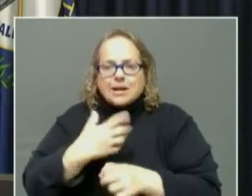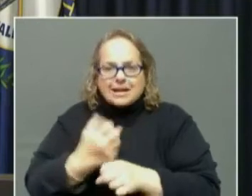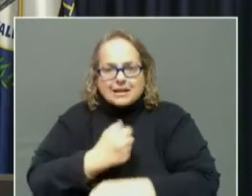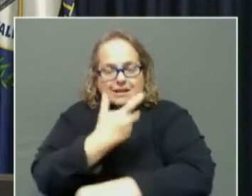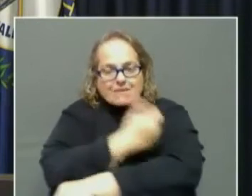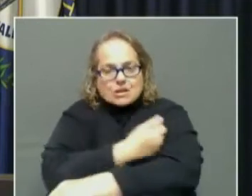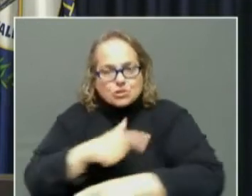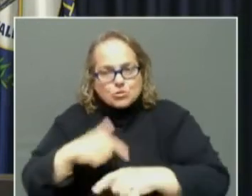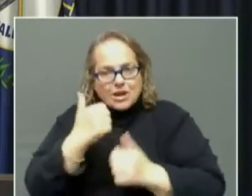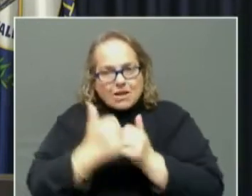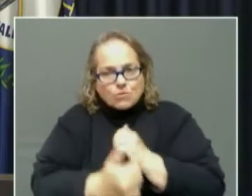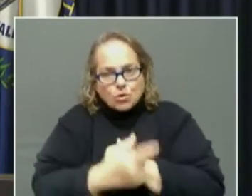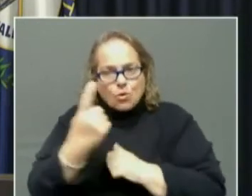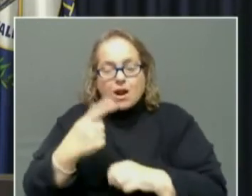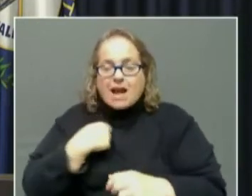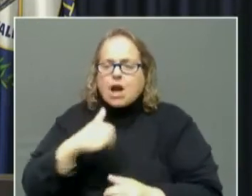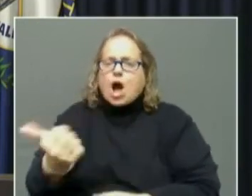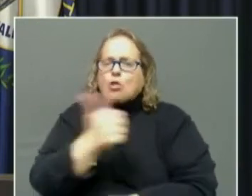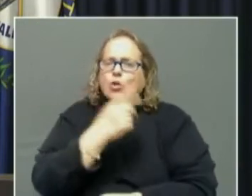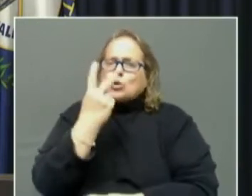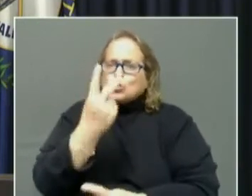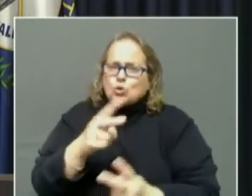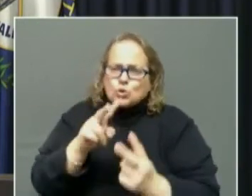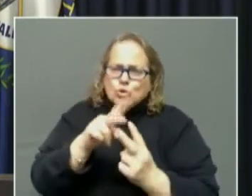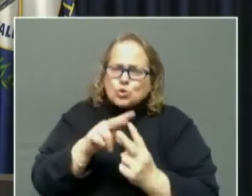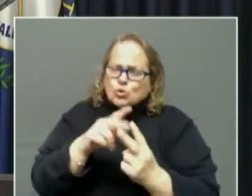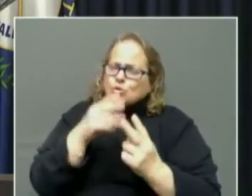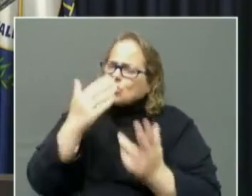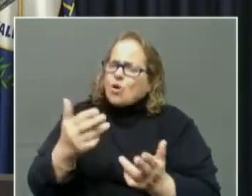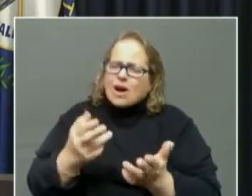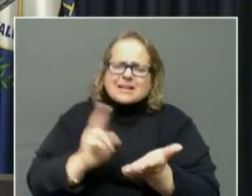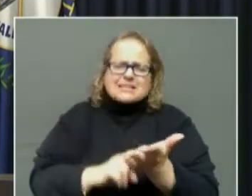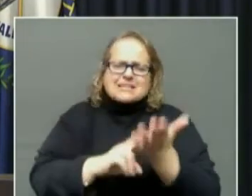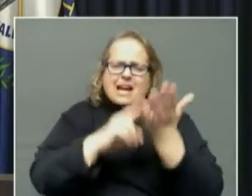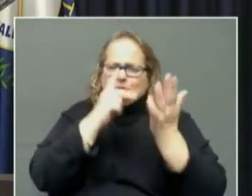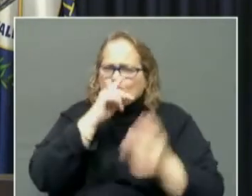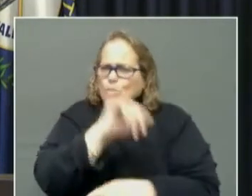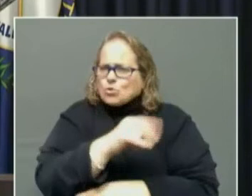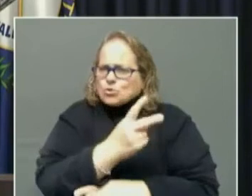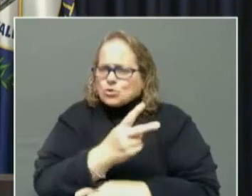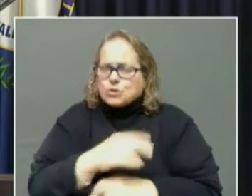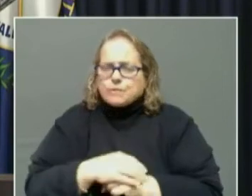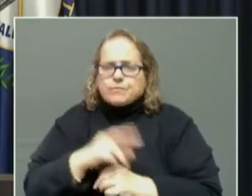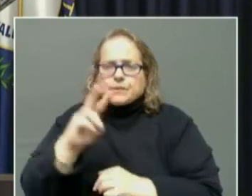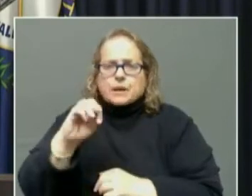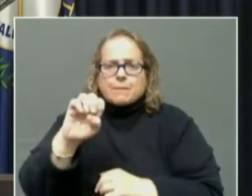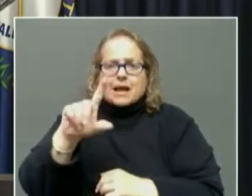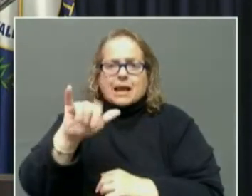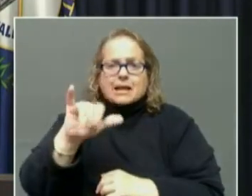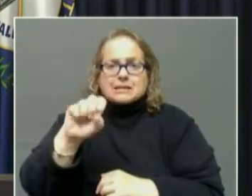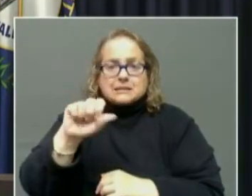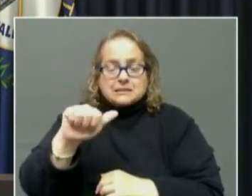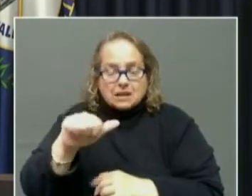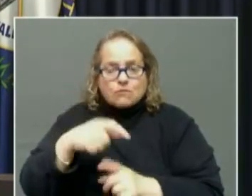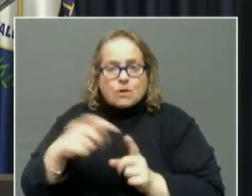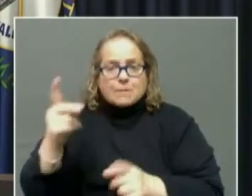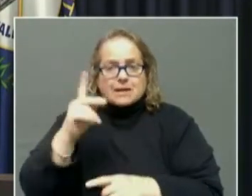there are 2 others out there. Go ahead and sign up for them. Melissa Patrick, Kentucky Health News.